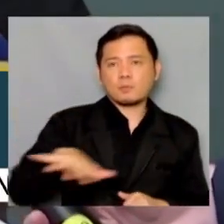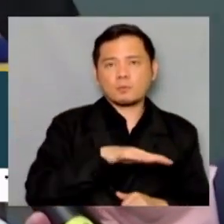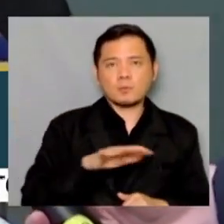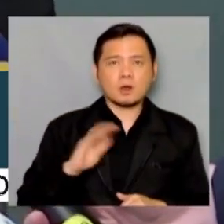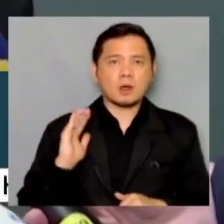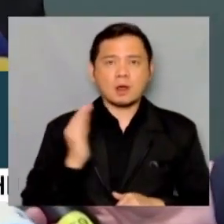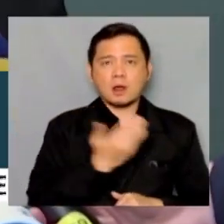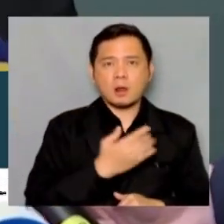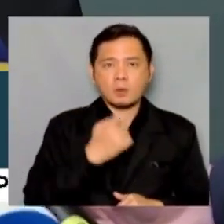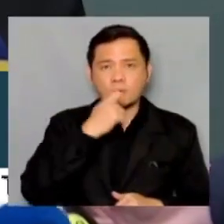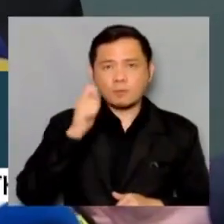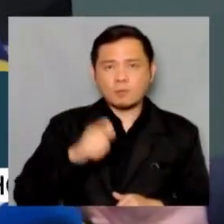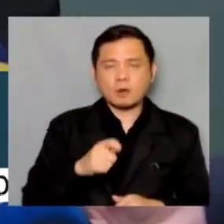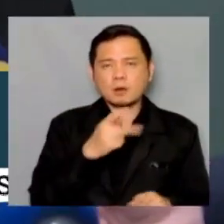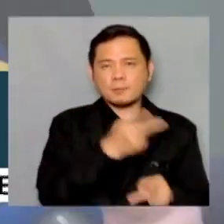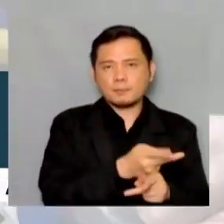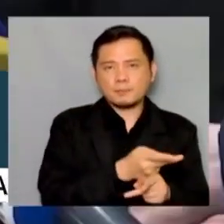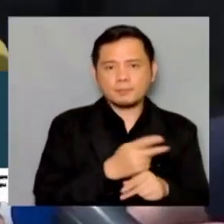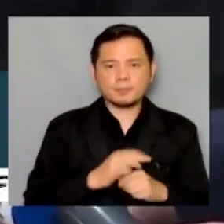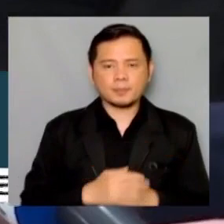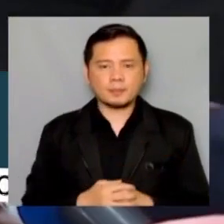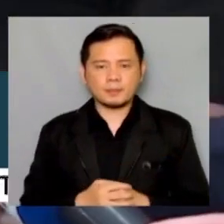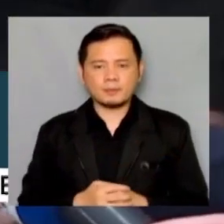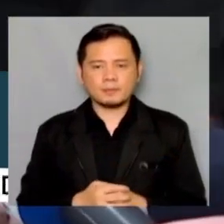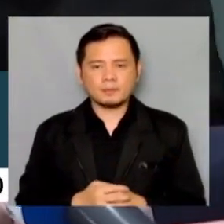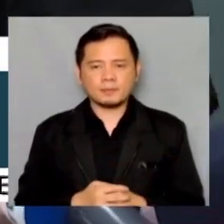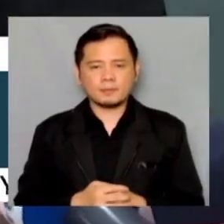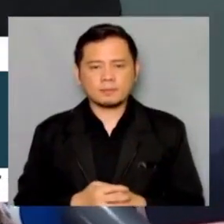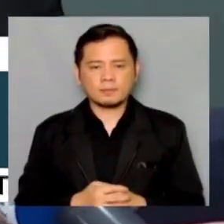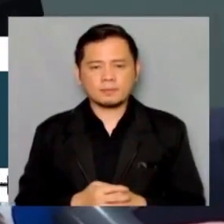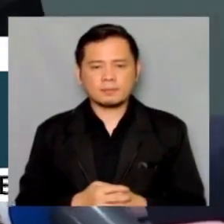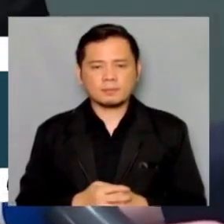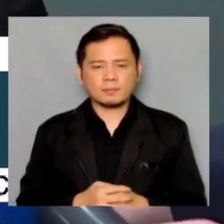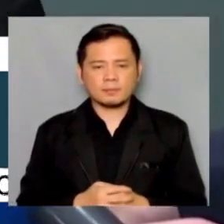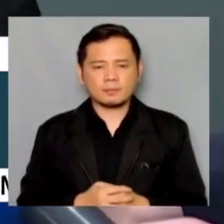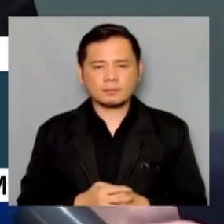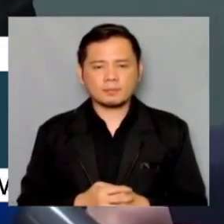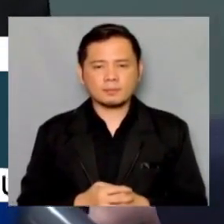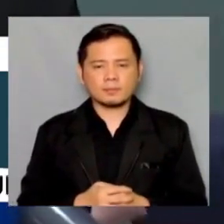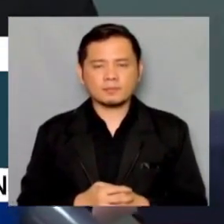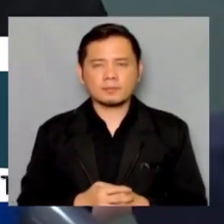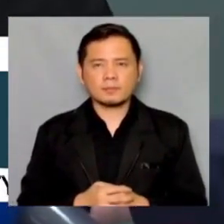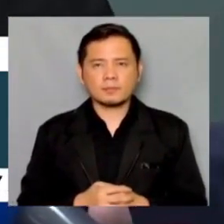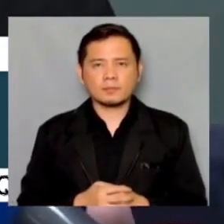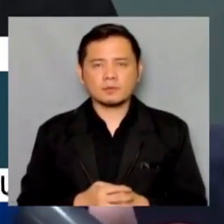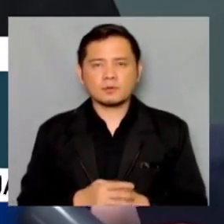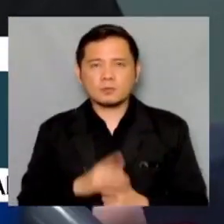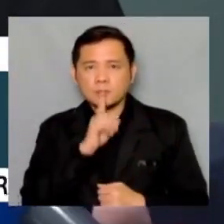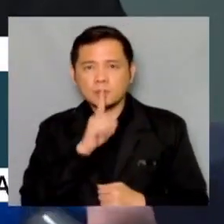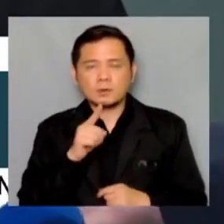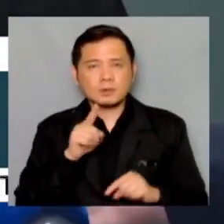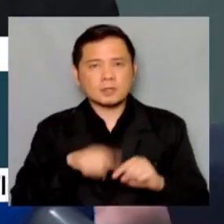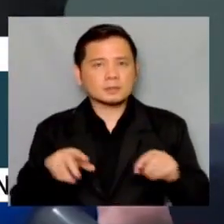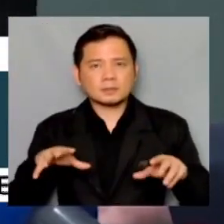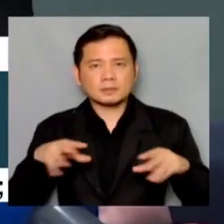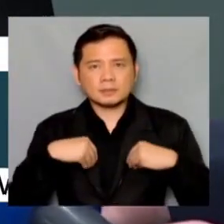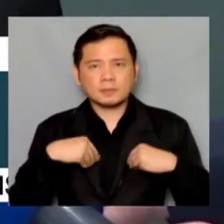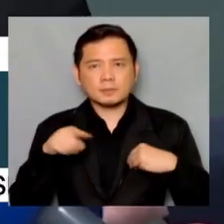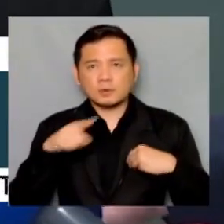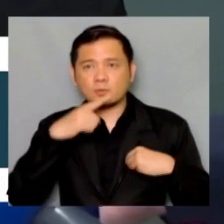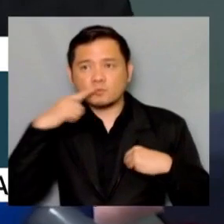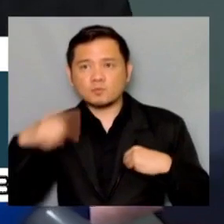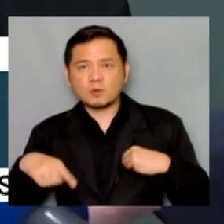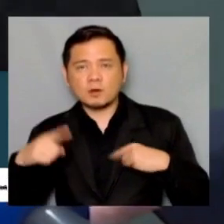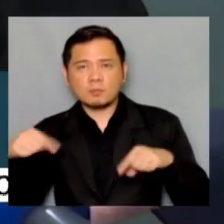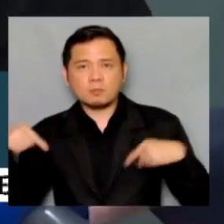all have to leave. Our proposition has not been accepted by Russia yet. We are just handing it over to the Russian side today. We